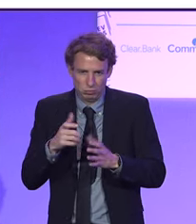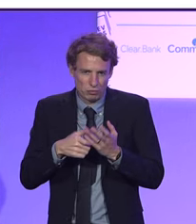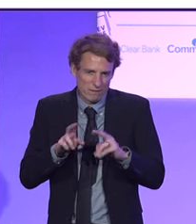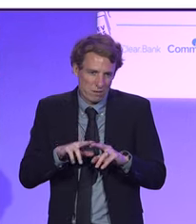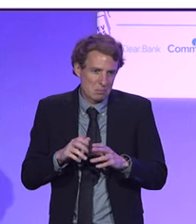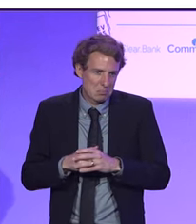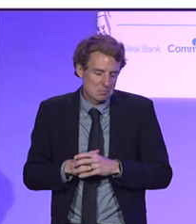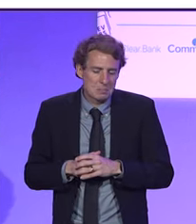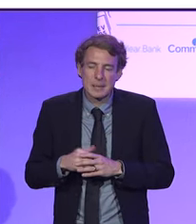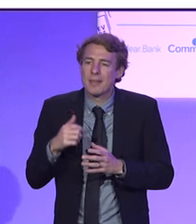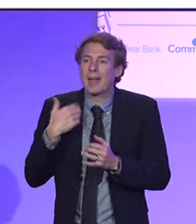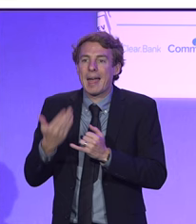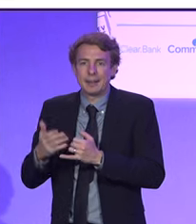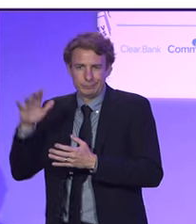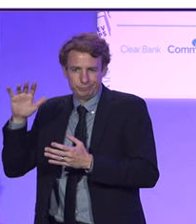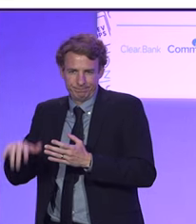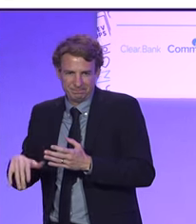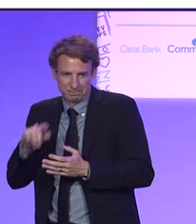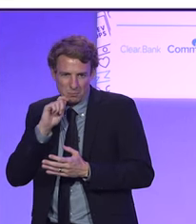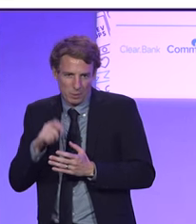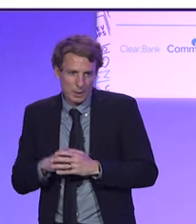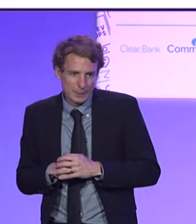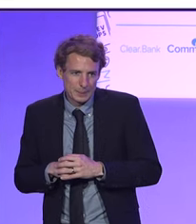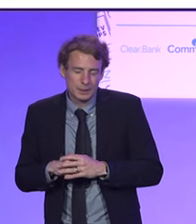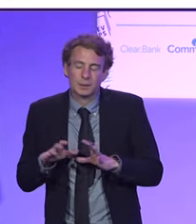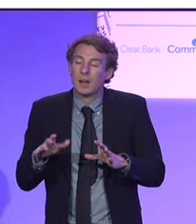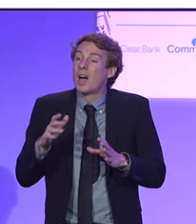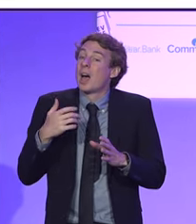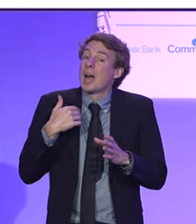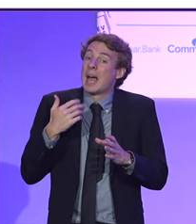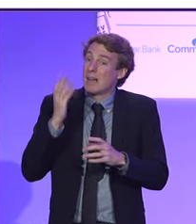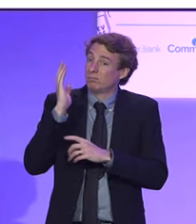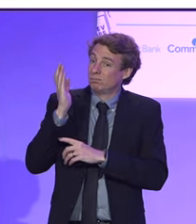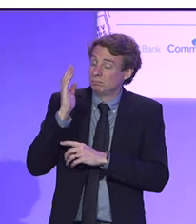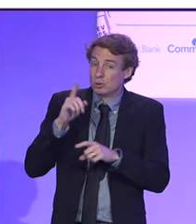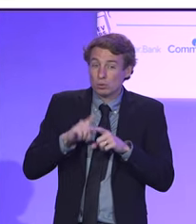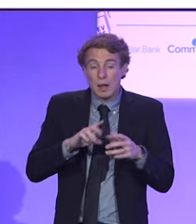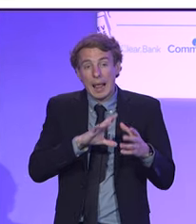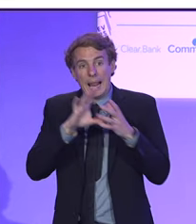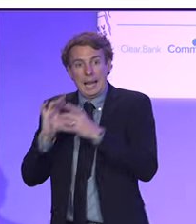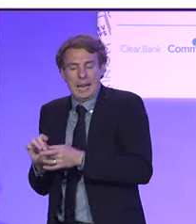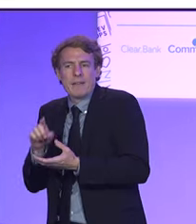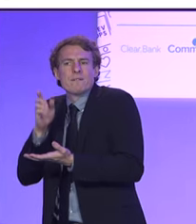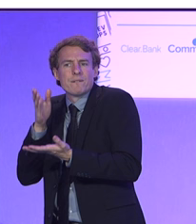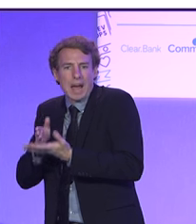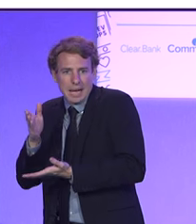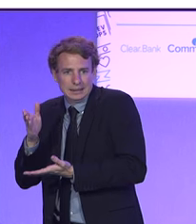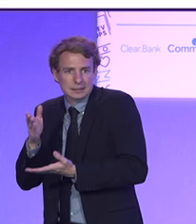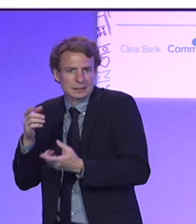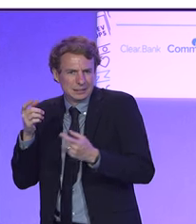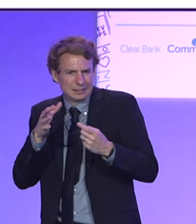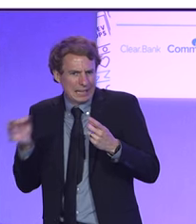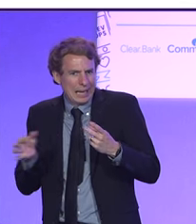final slide. I try to base this on facts, and sometimes it's not easy. And this is why, as